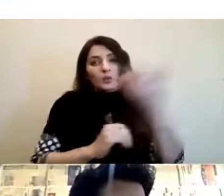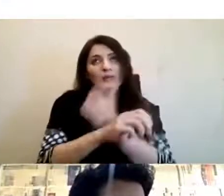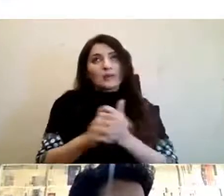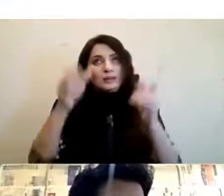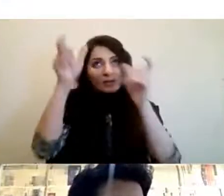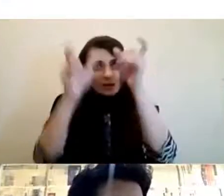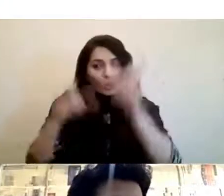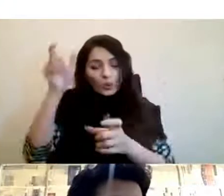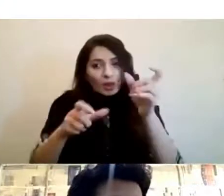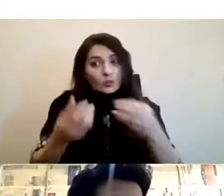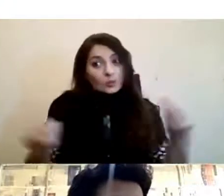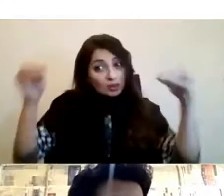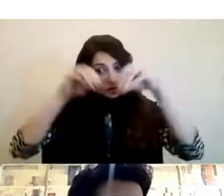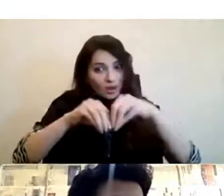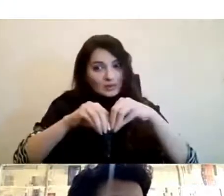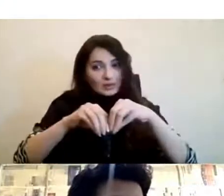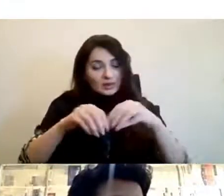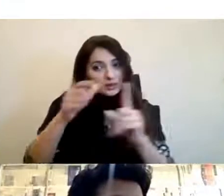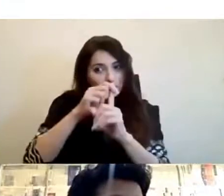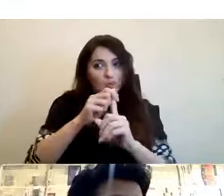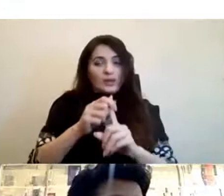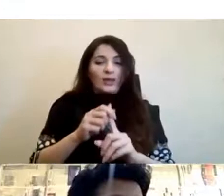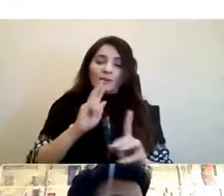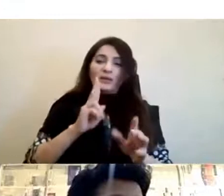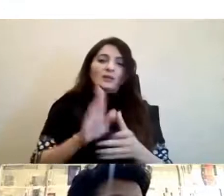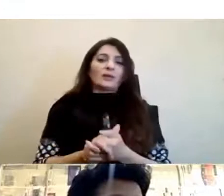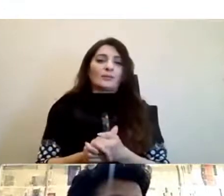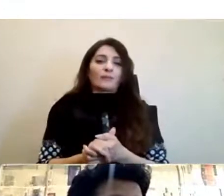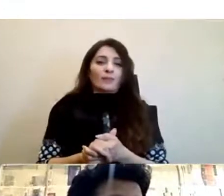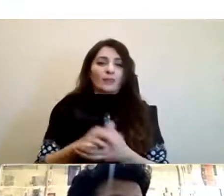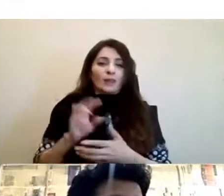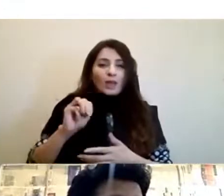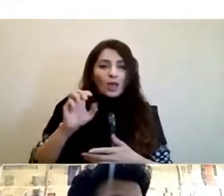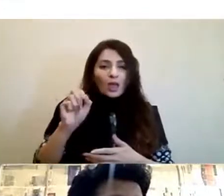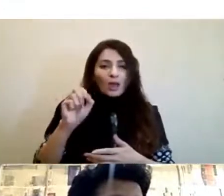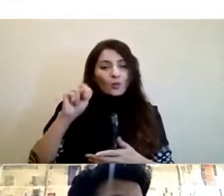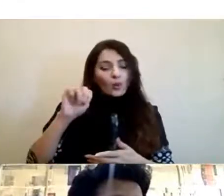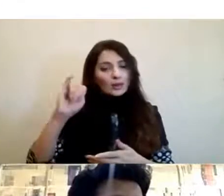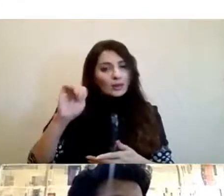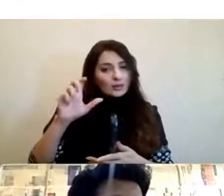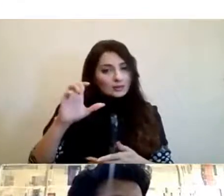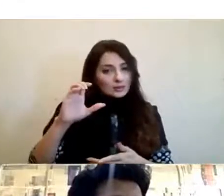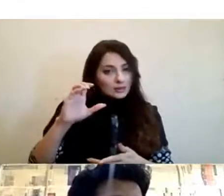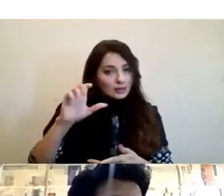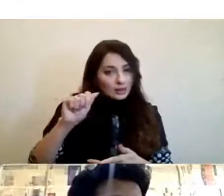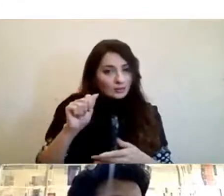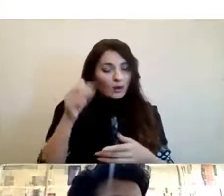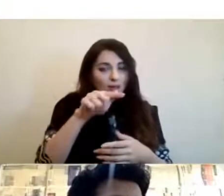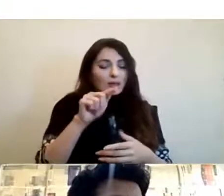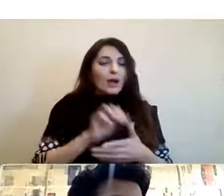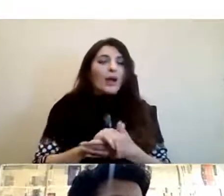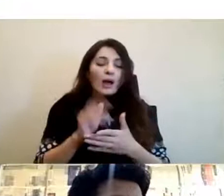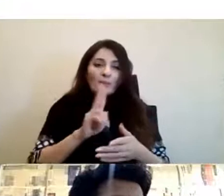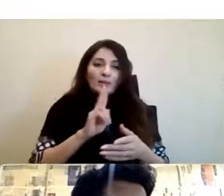programs and products are developed. Monica, what should Facebook and similar companies be focusing their efforts on